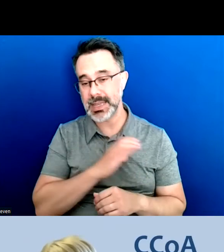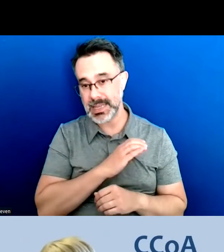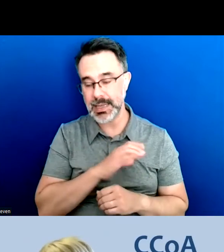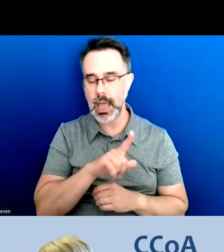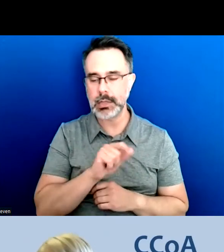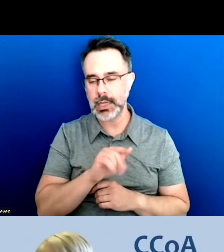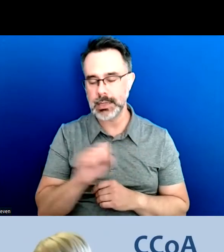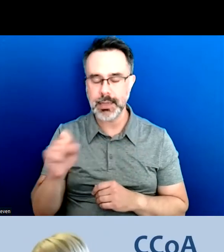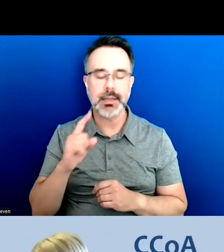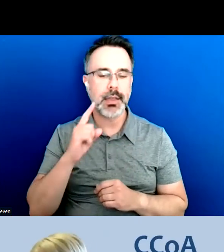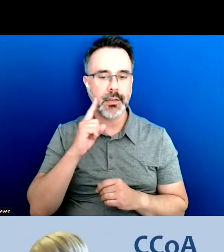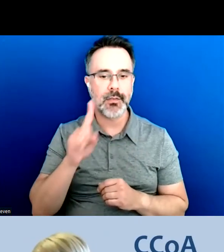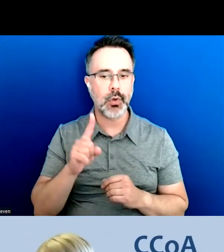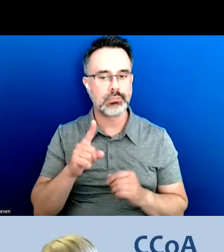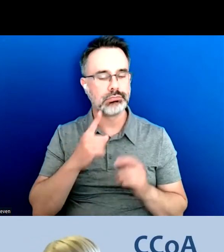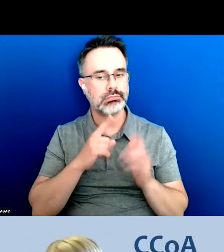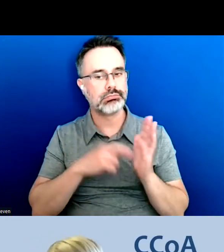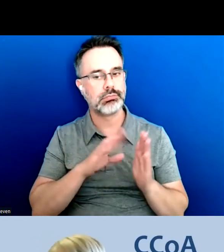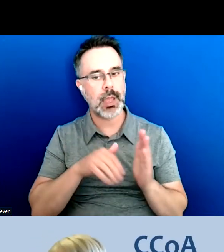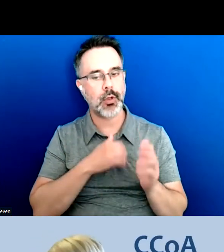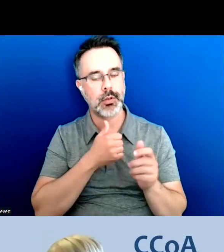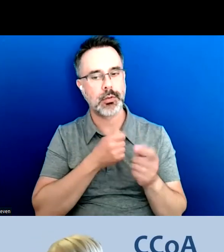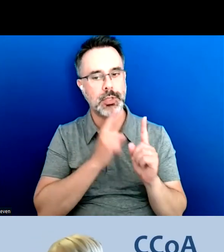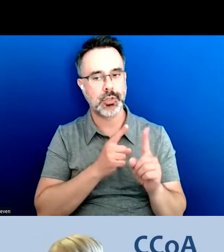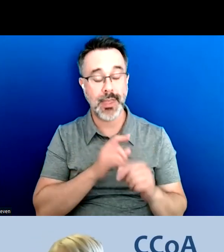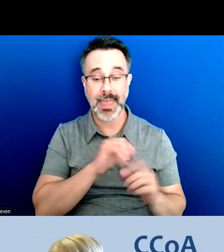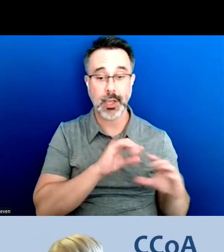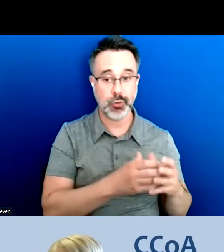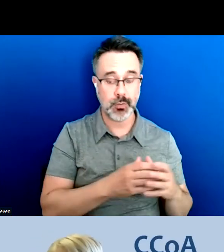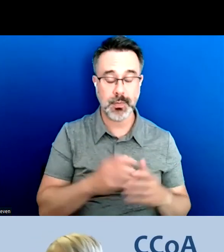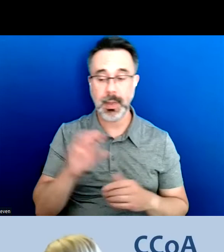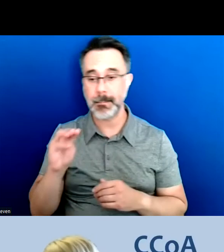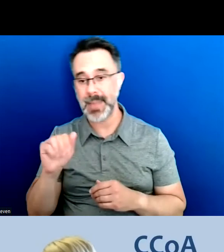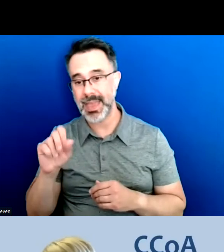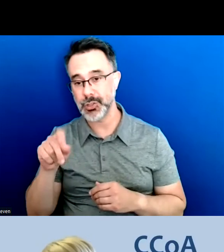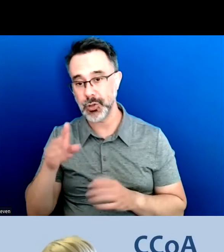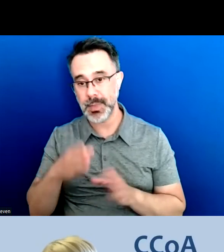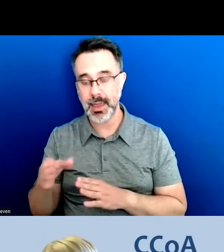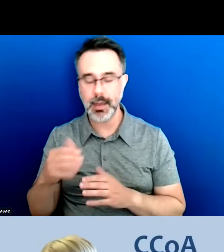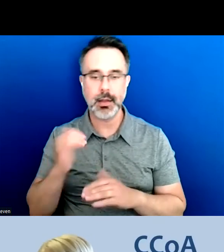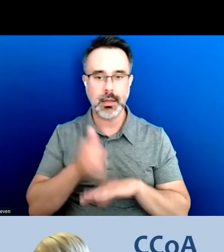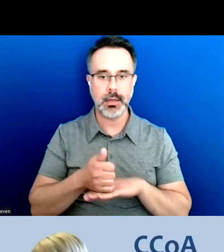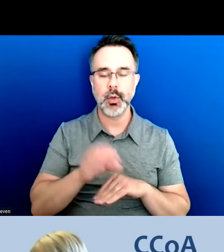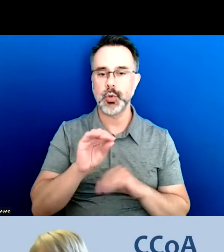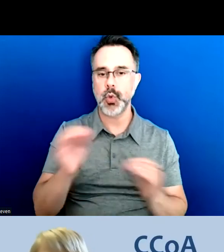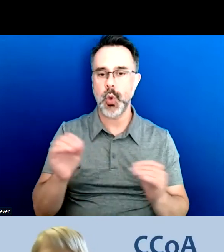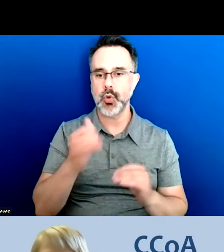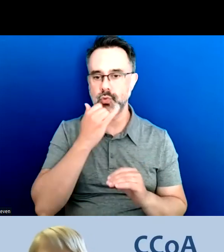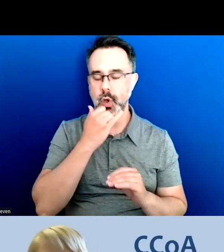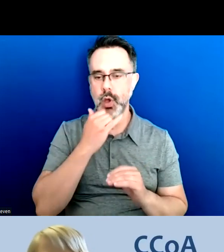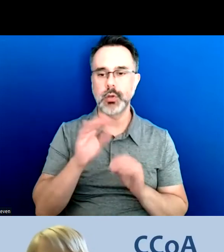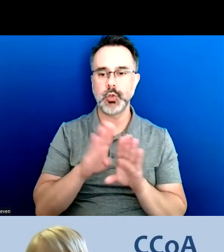commission. That group and the master plan both forwarded the recommendation for a no wrong door system building